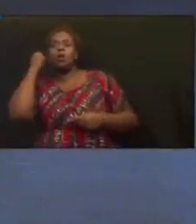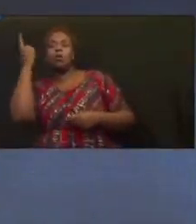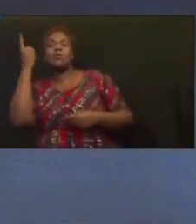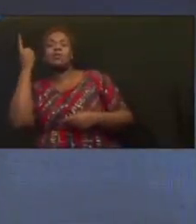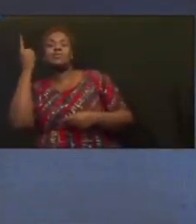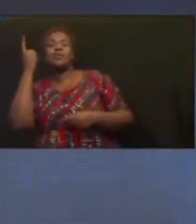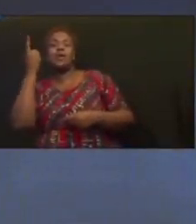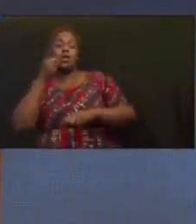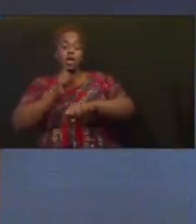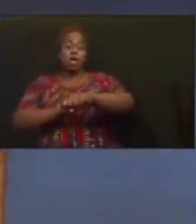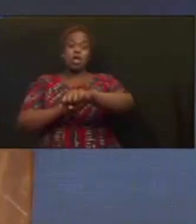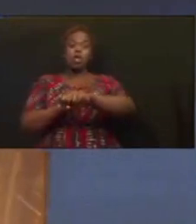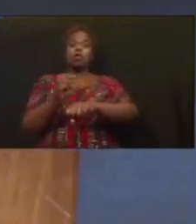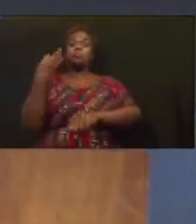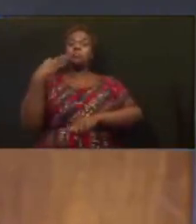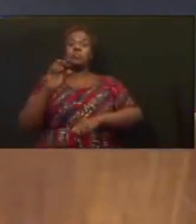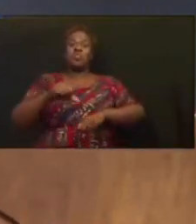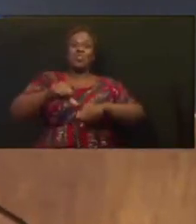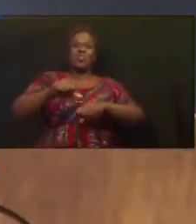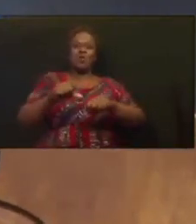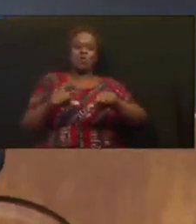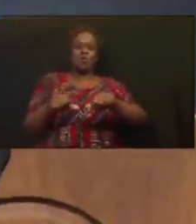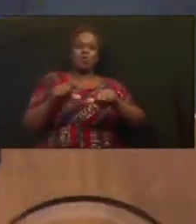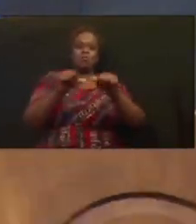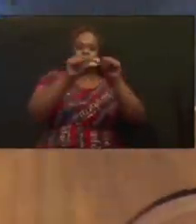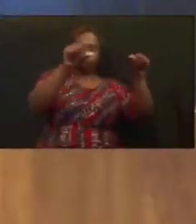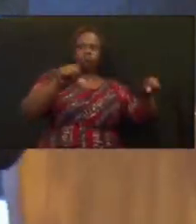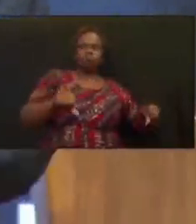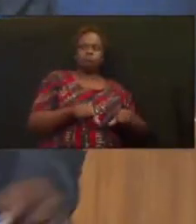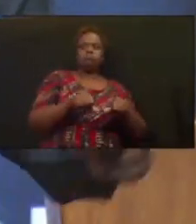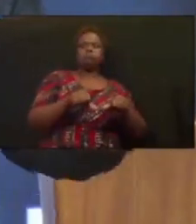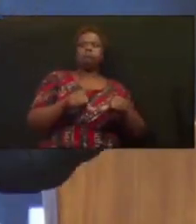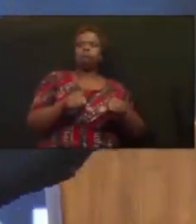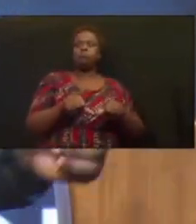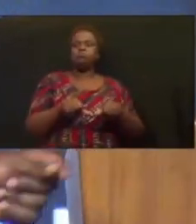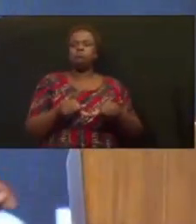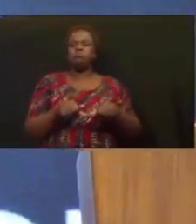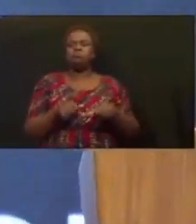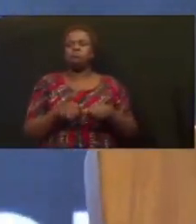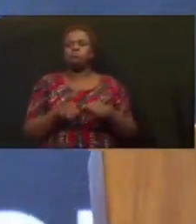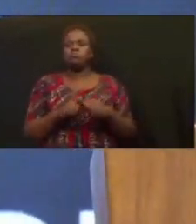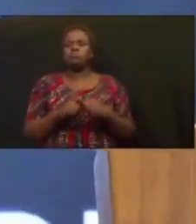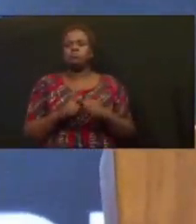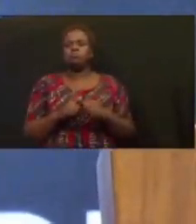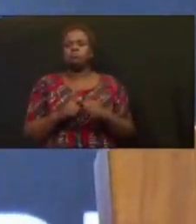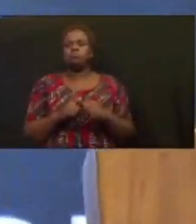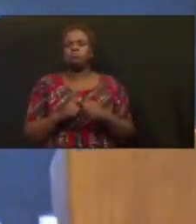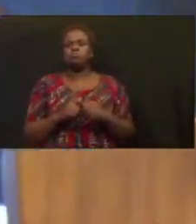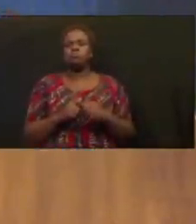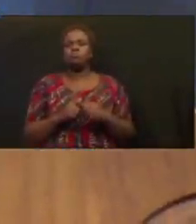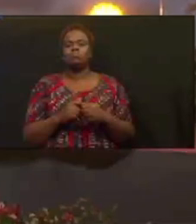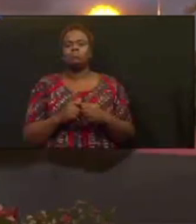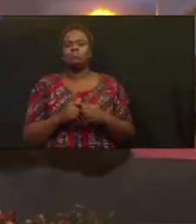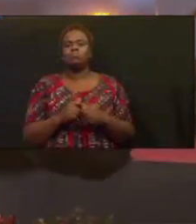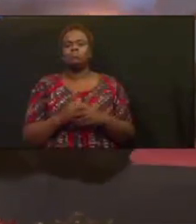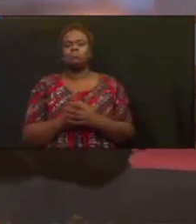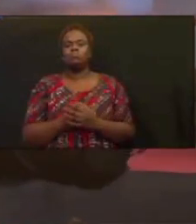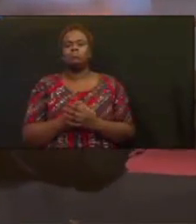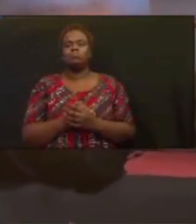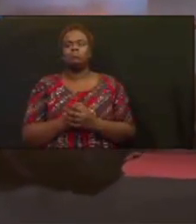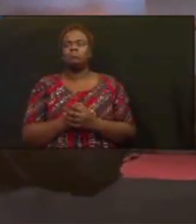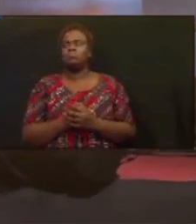dynamics of the altar. Ezekiel chapter 22, please. From verse 30. Please give it to us quickly and then we'll begin to